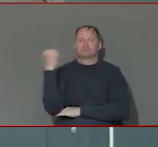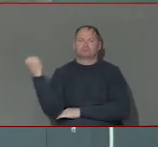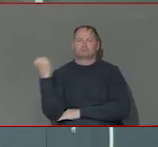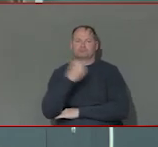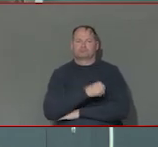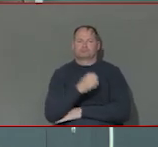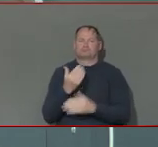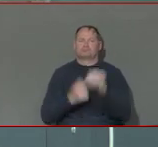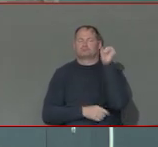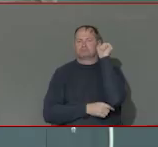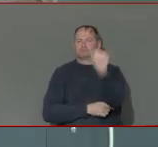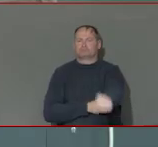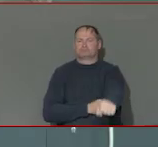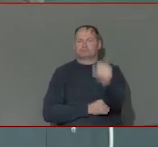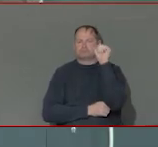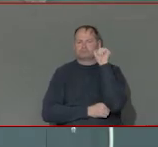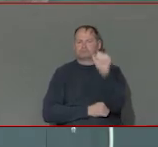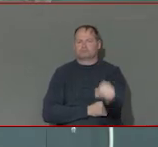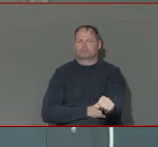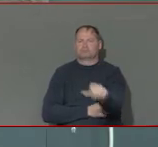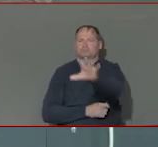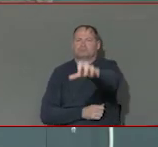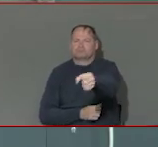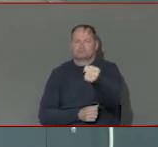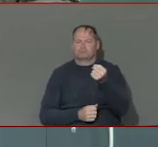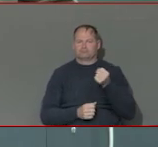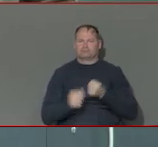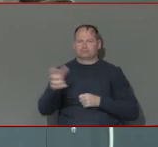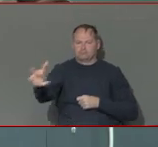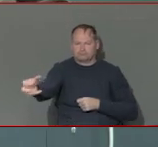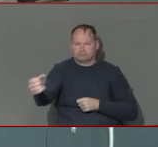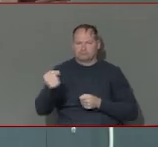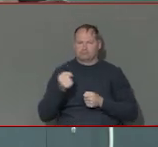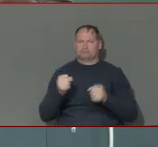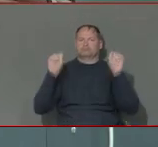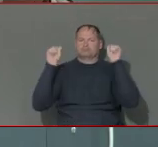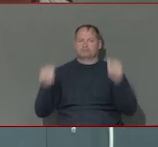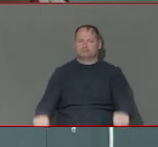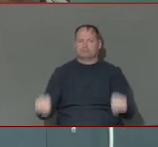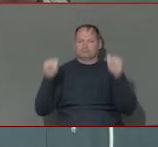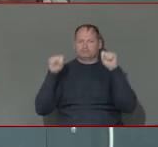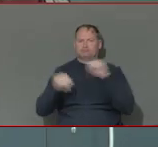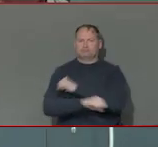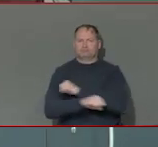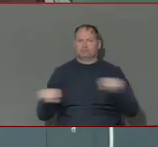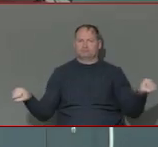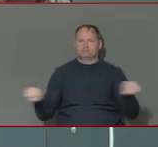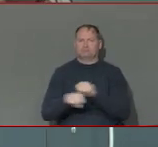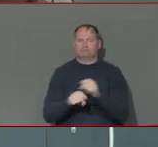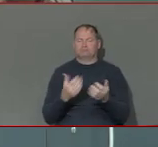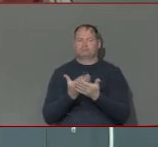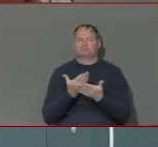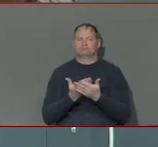also be able to reach objects. So, like I said, you are not only going